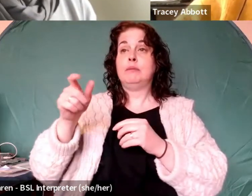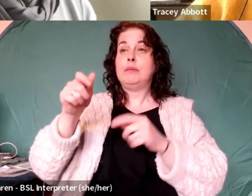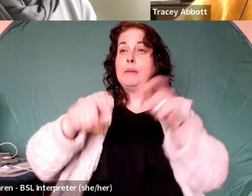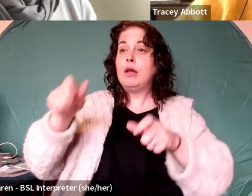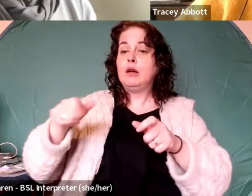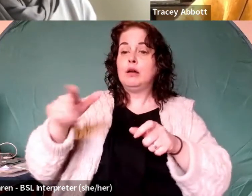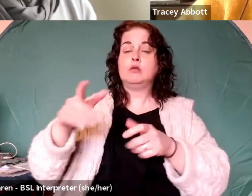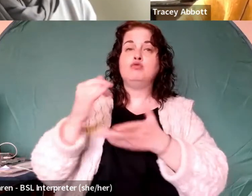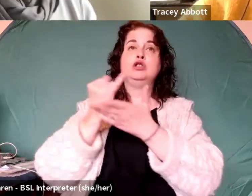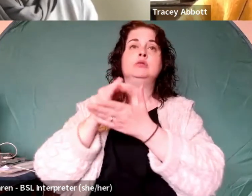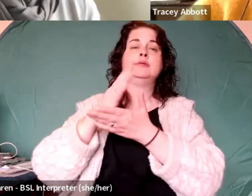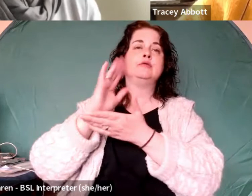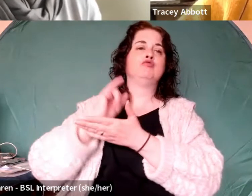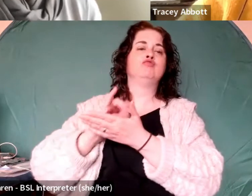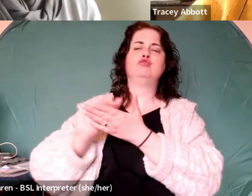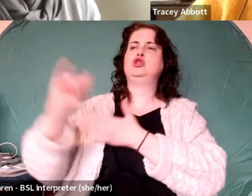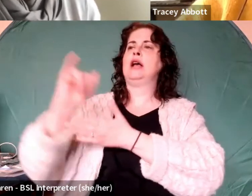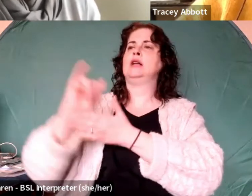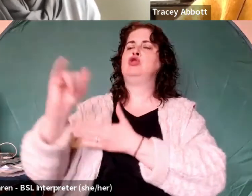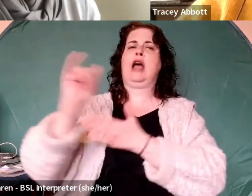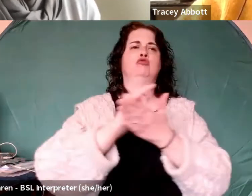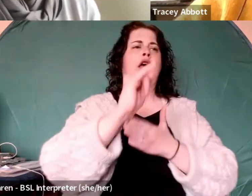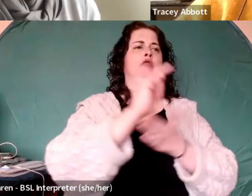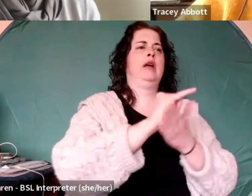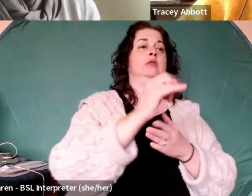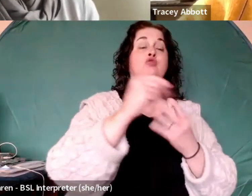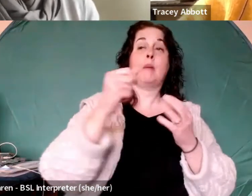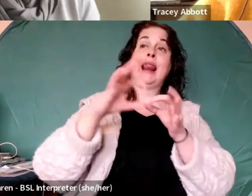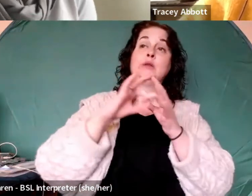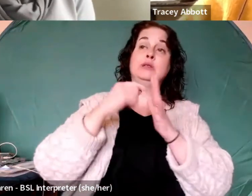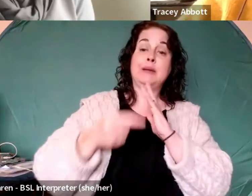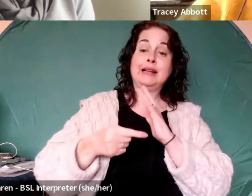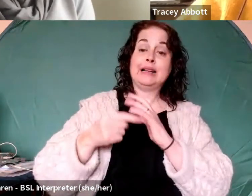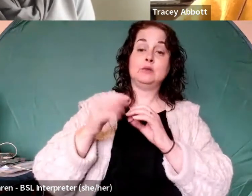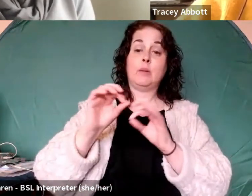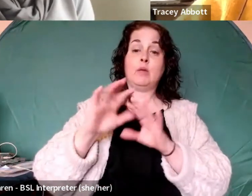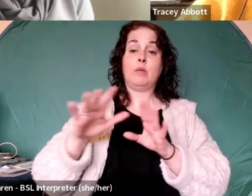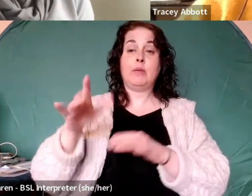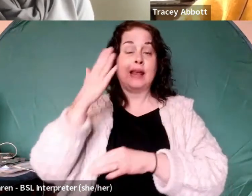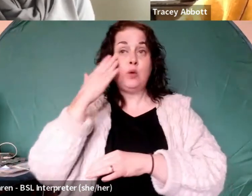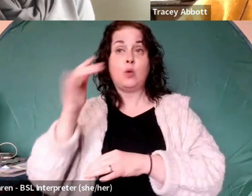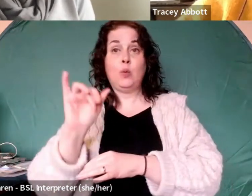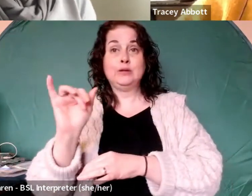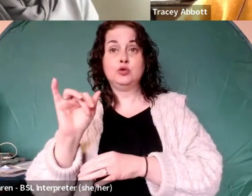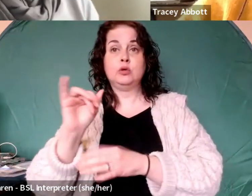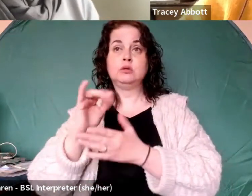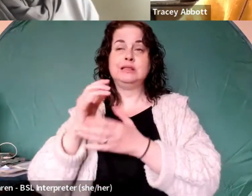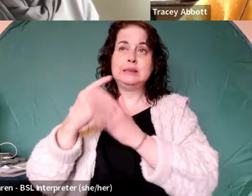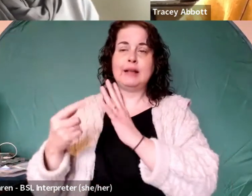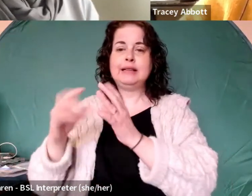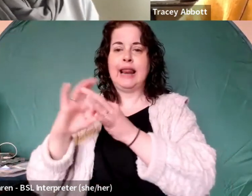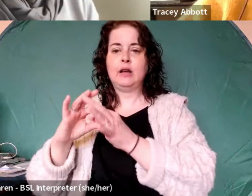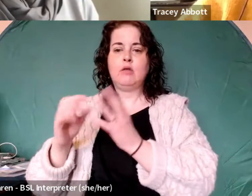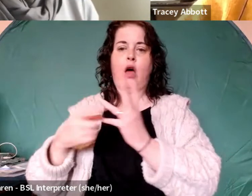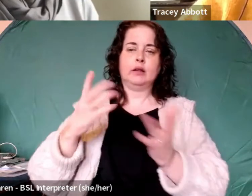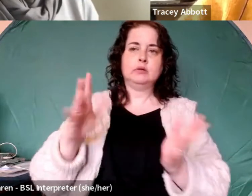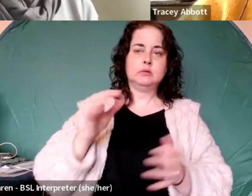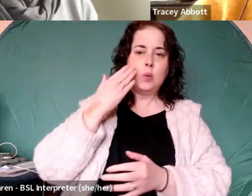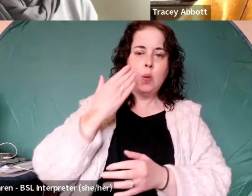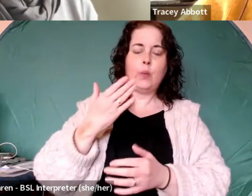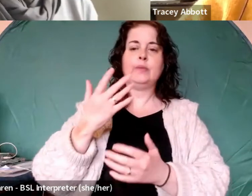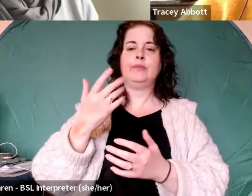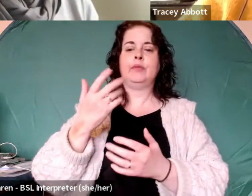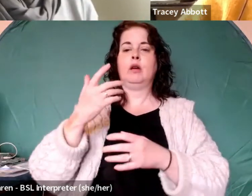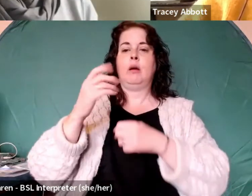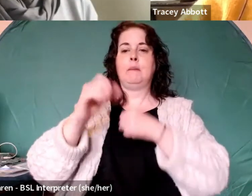so much rejection in the past. Some of it will have been disability related, some of it won't, but they won't know which is which. And so, you